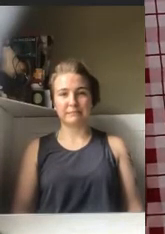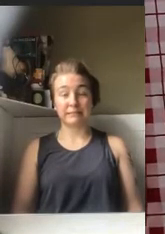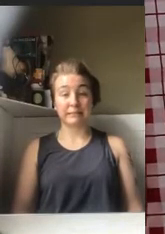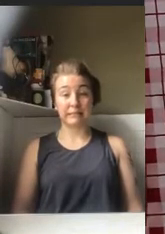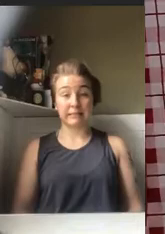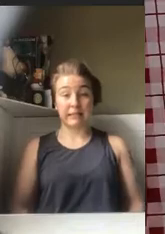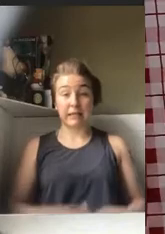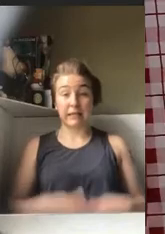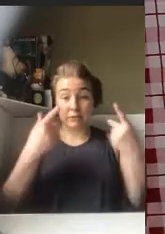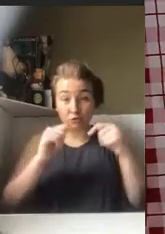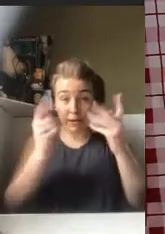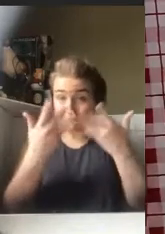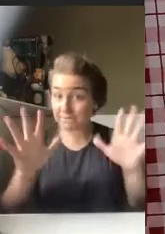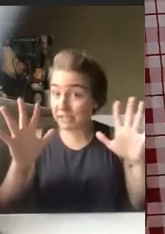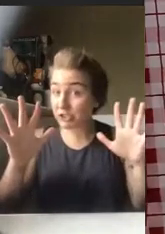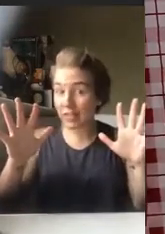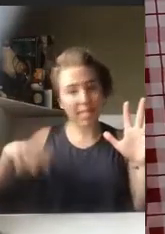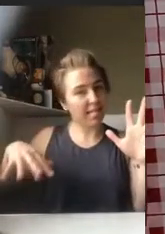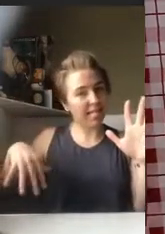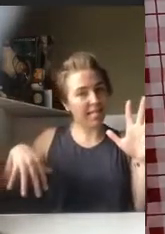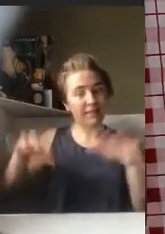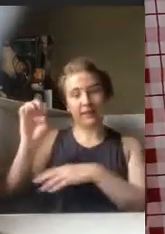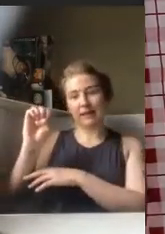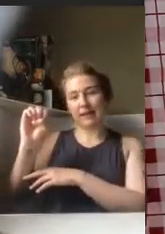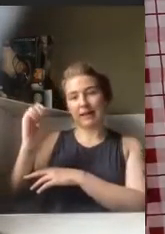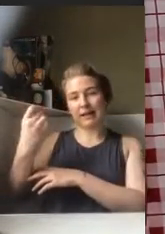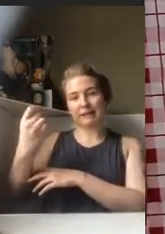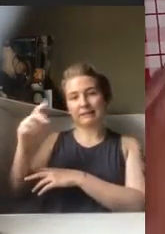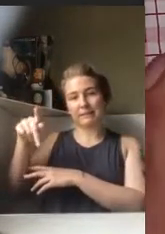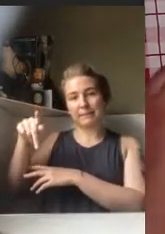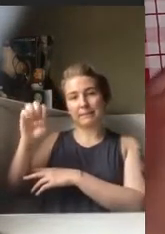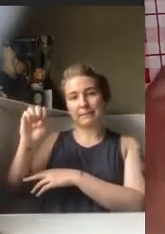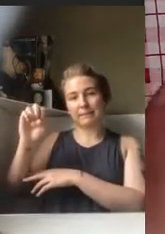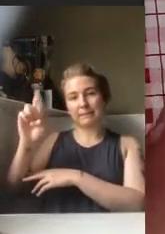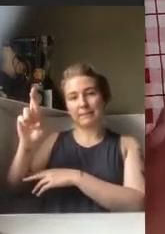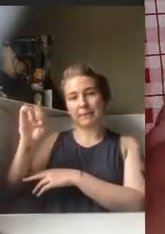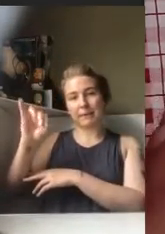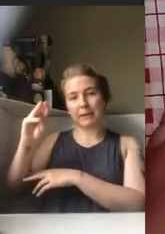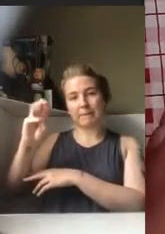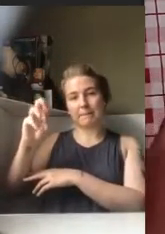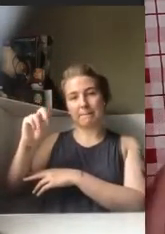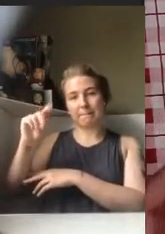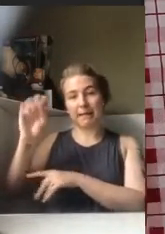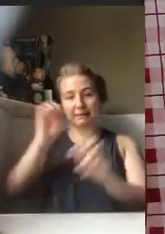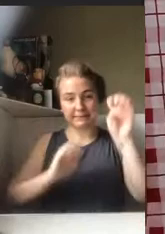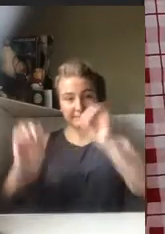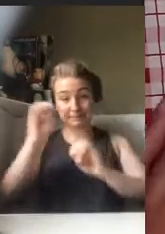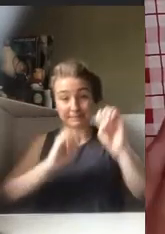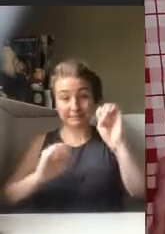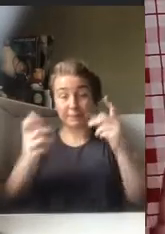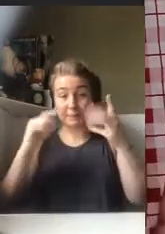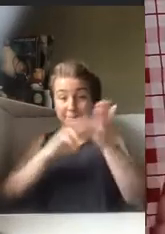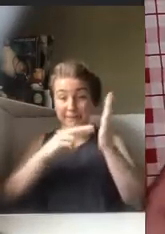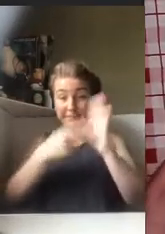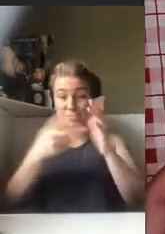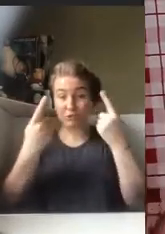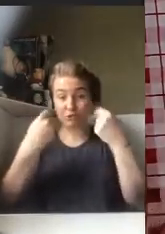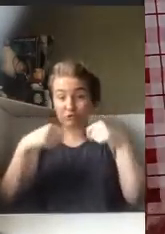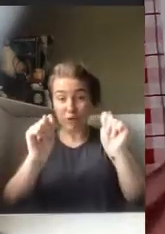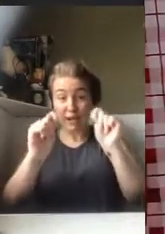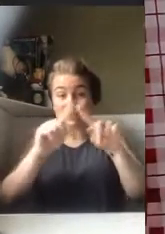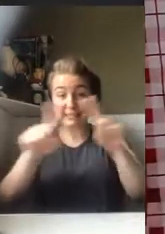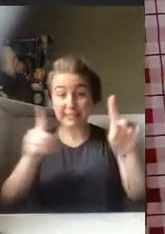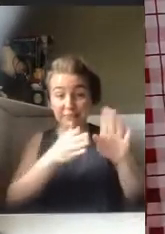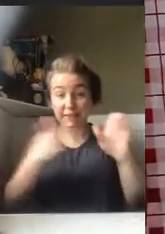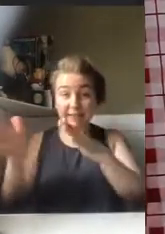I'm not done experimenting yet. Experimenting means I'm trying new things. And for this one, I'm going to move the top